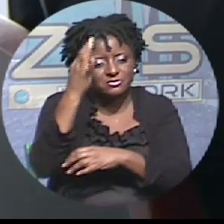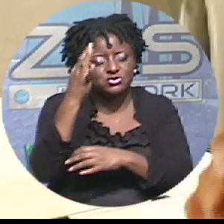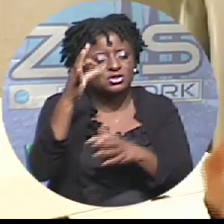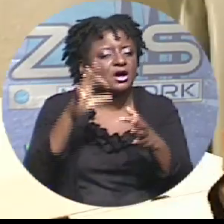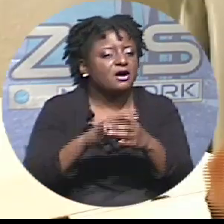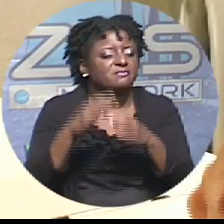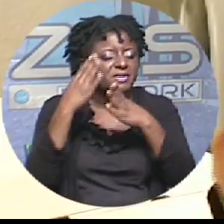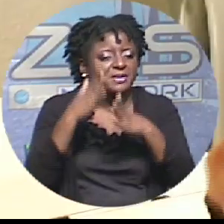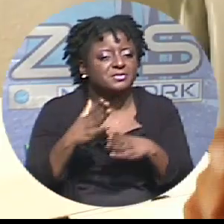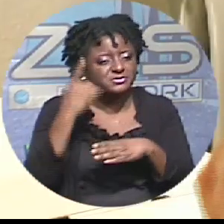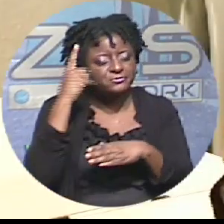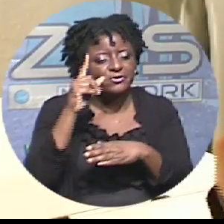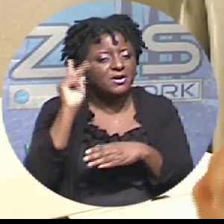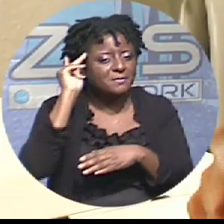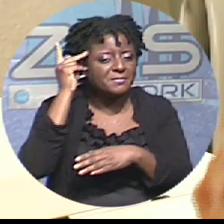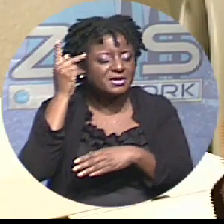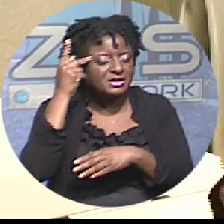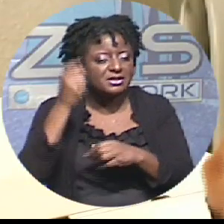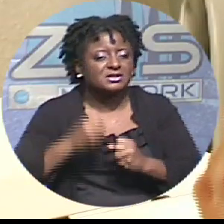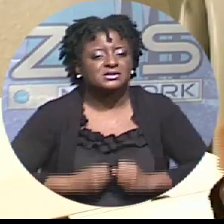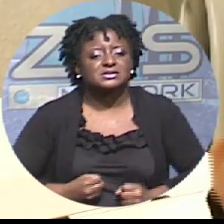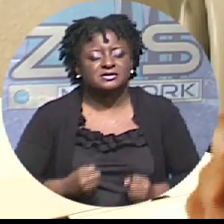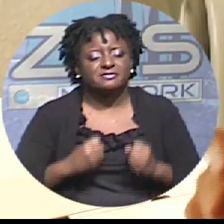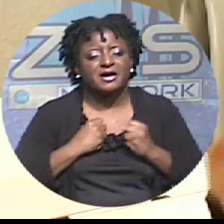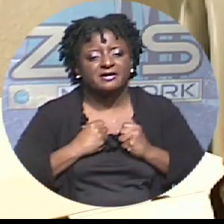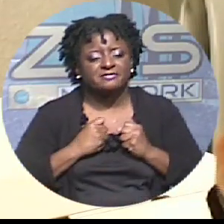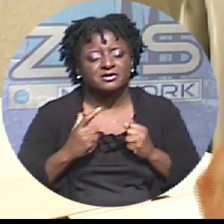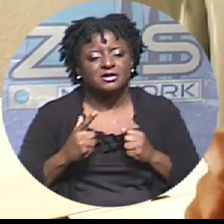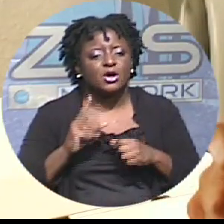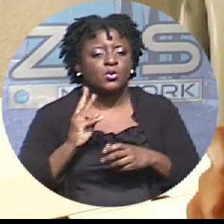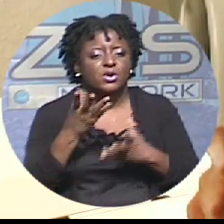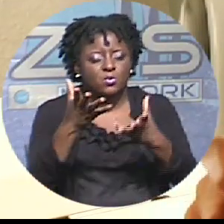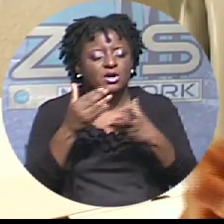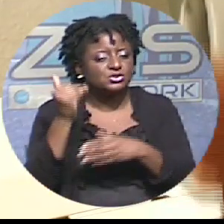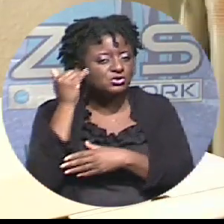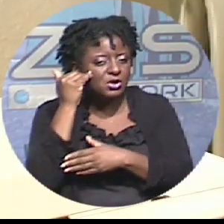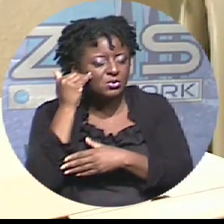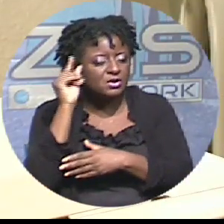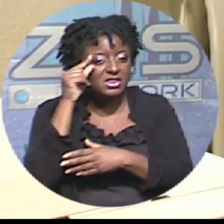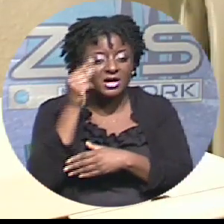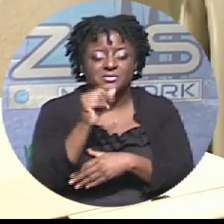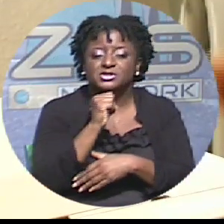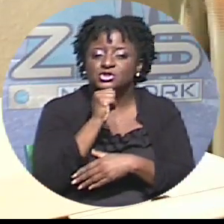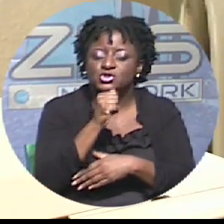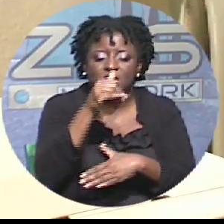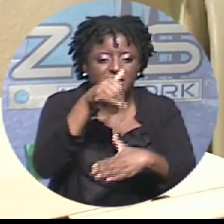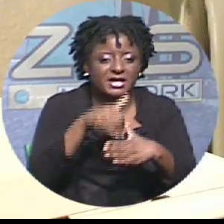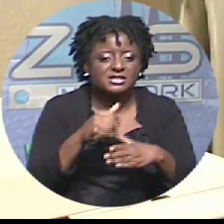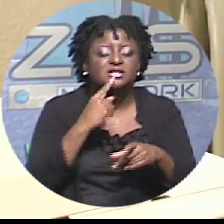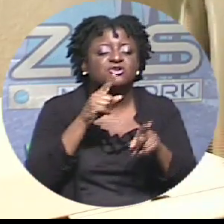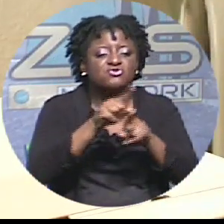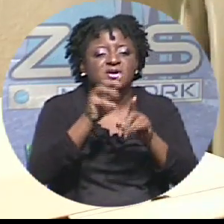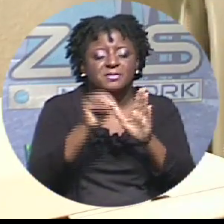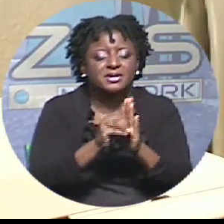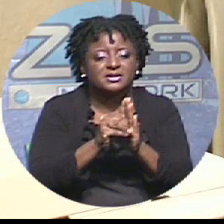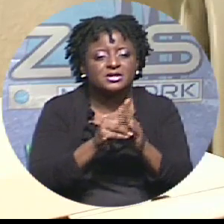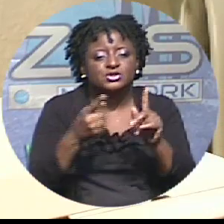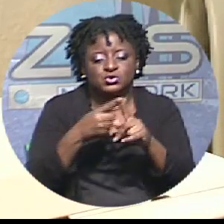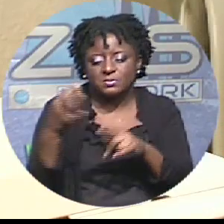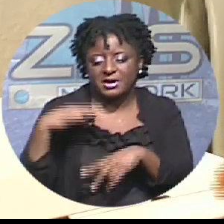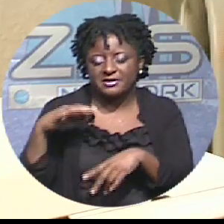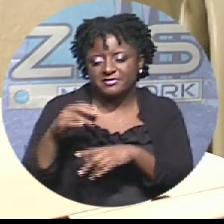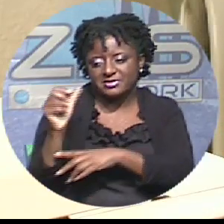survival. We want to know that the government had not entered an agreement that is beneficial for them from a